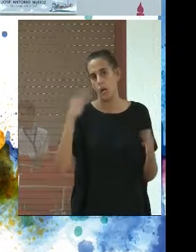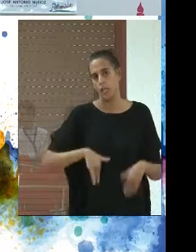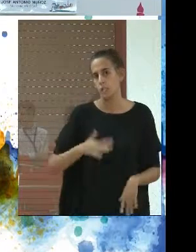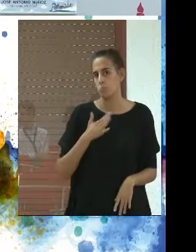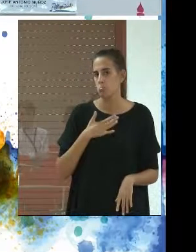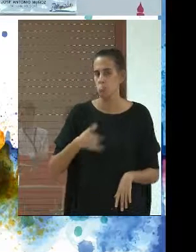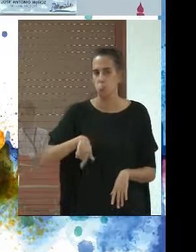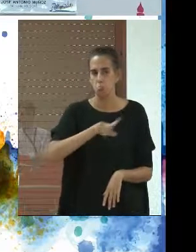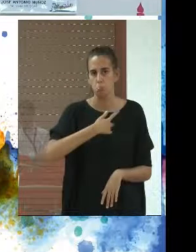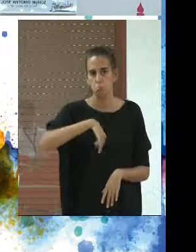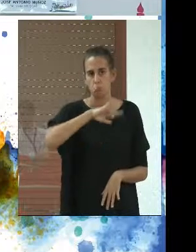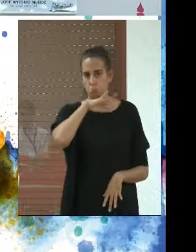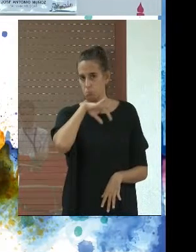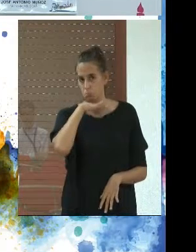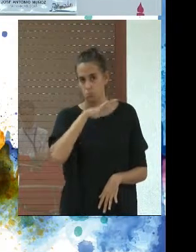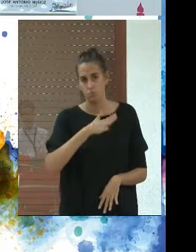museum.